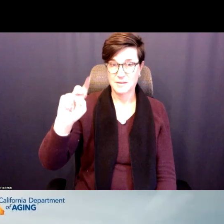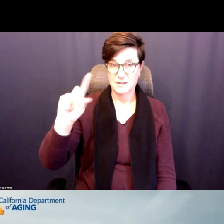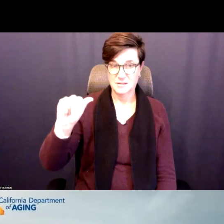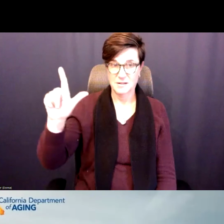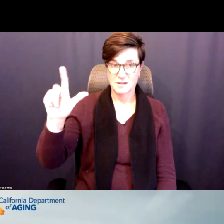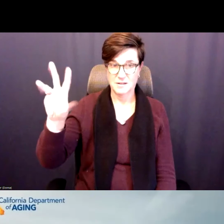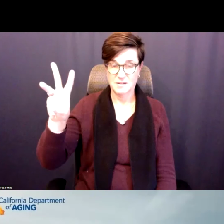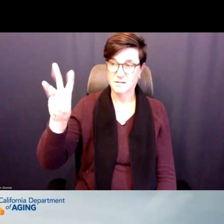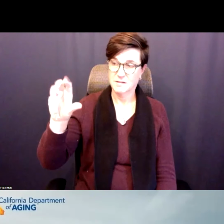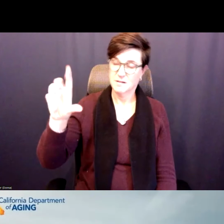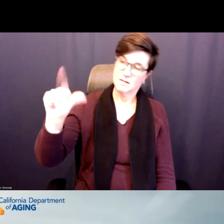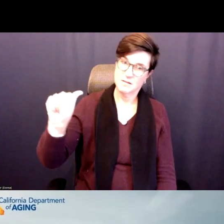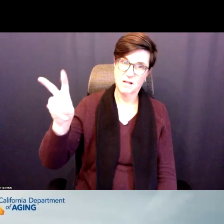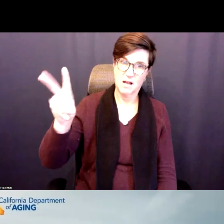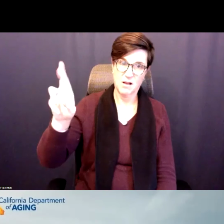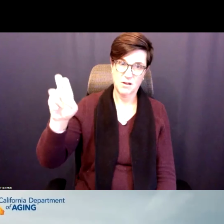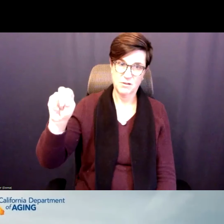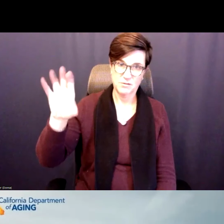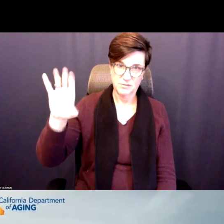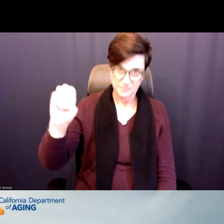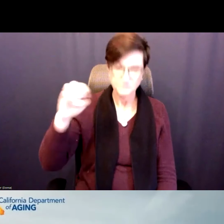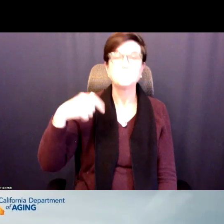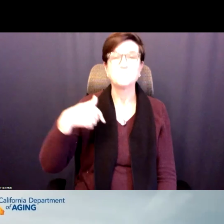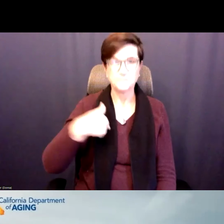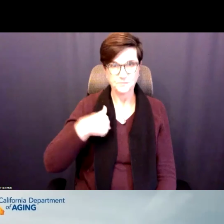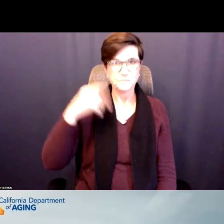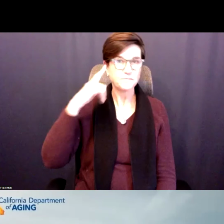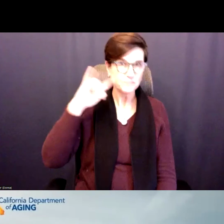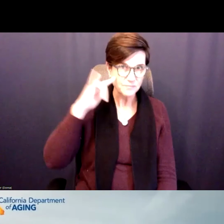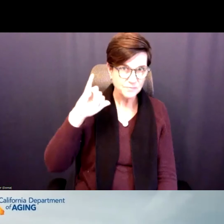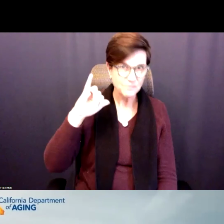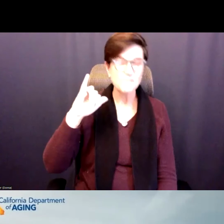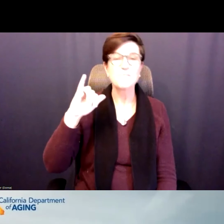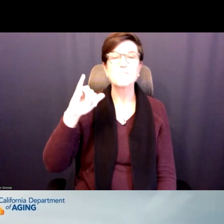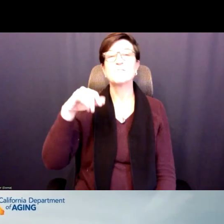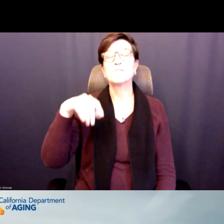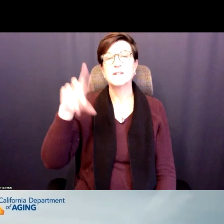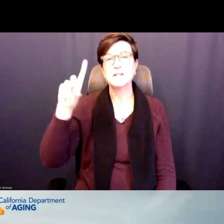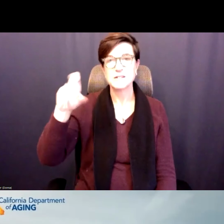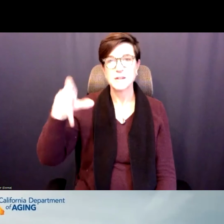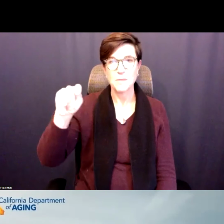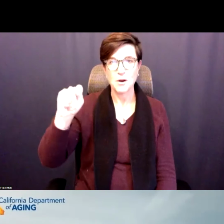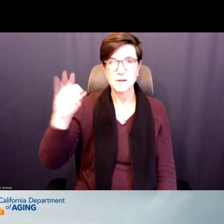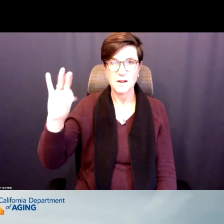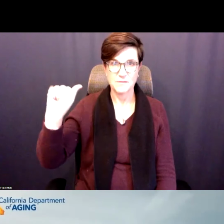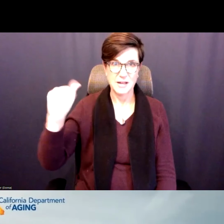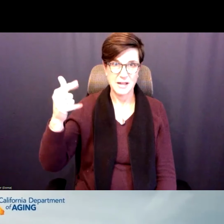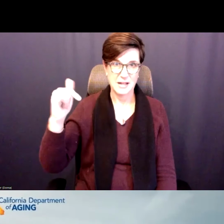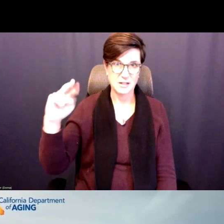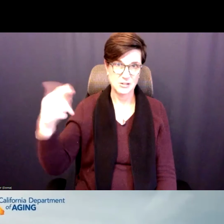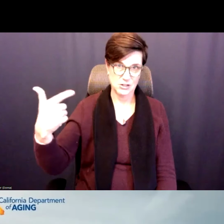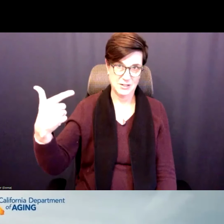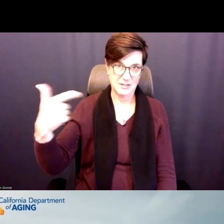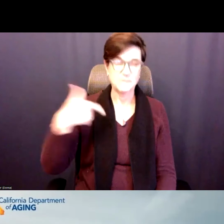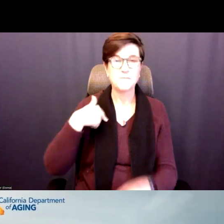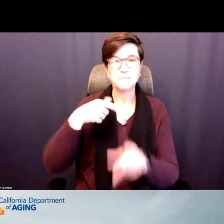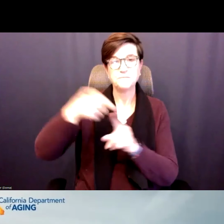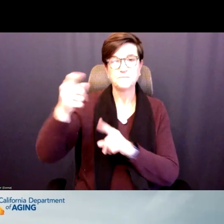for California's Master Plan for Aging. And I work at the California Department of Aging in our Division of